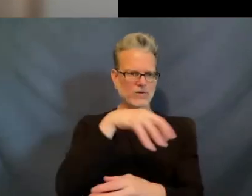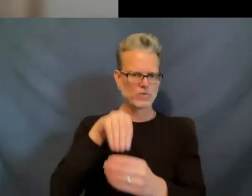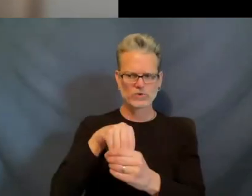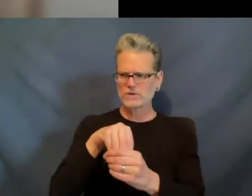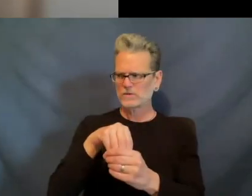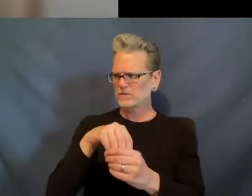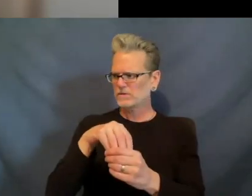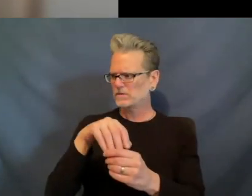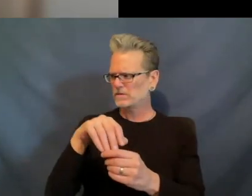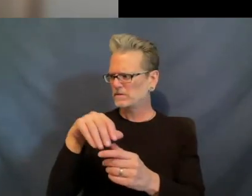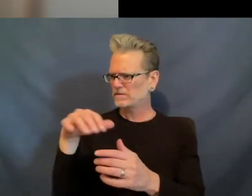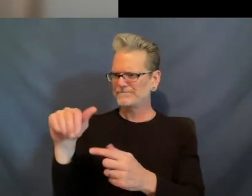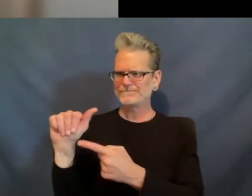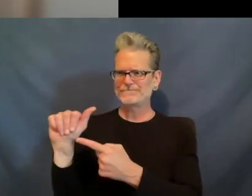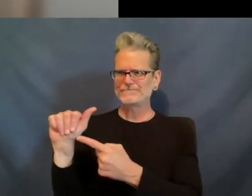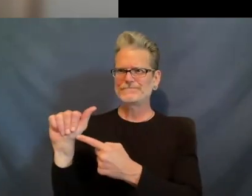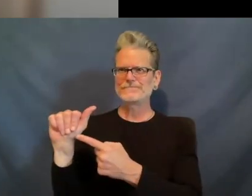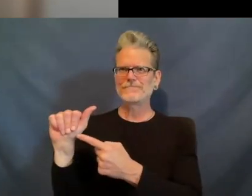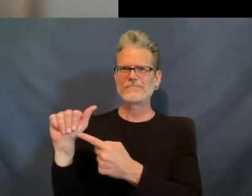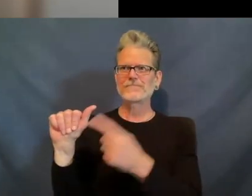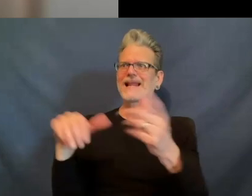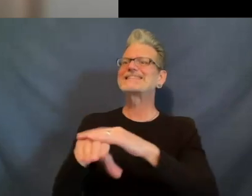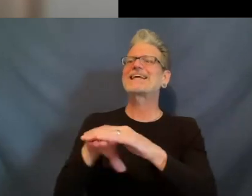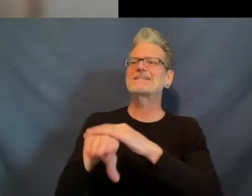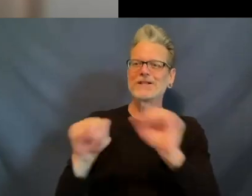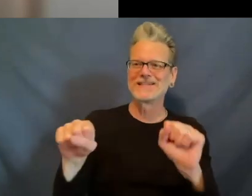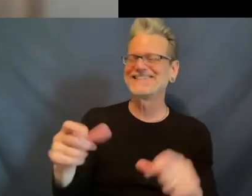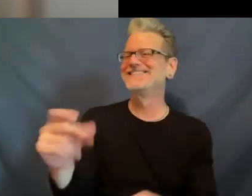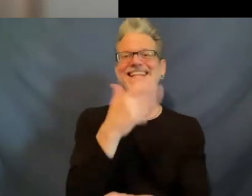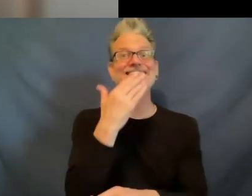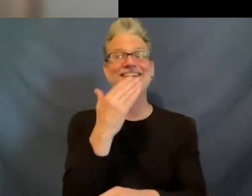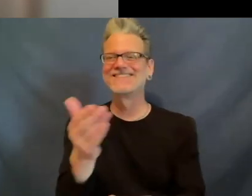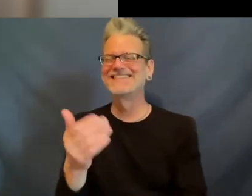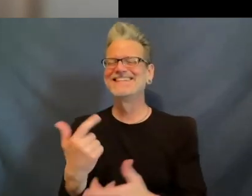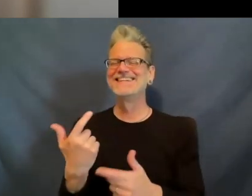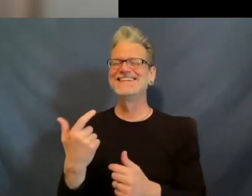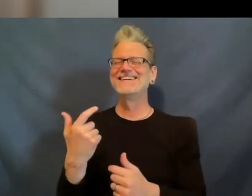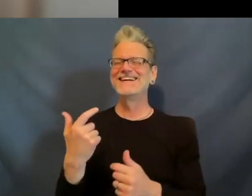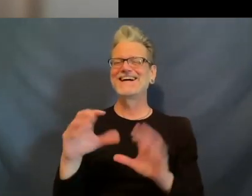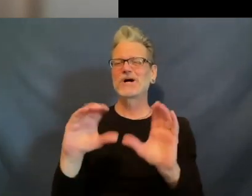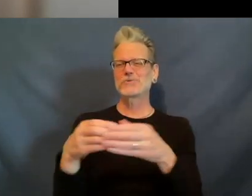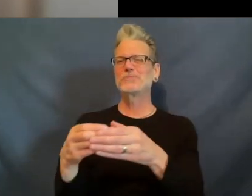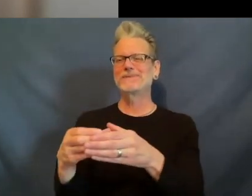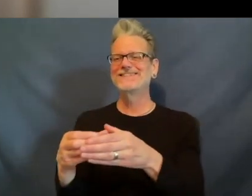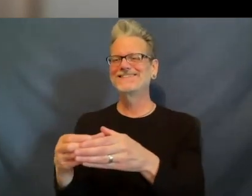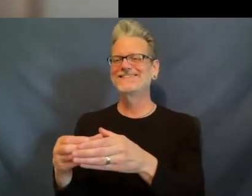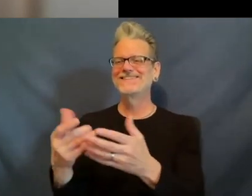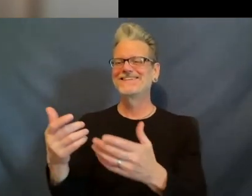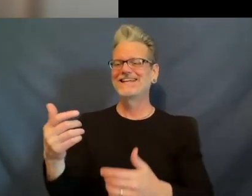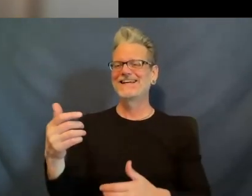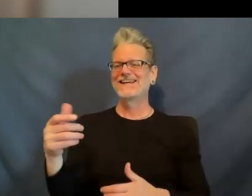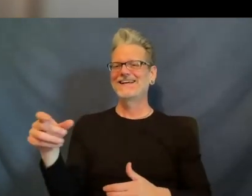missing the A, I'm so sorry. Accessibility. Thank you. And it would come group that